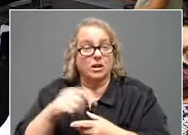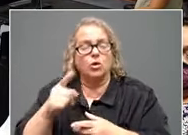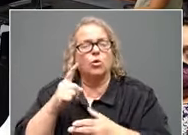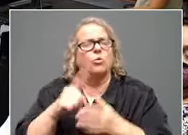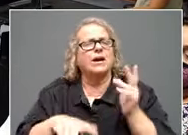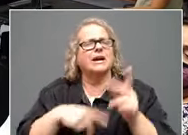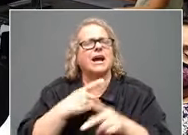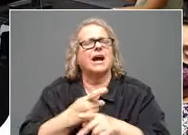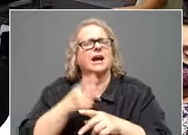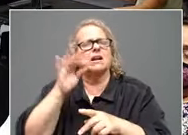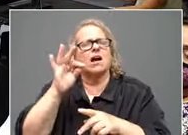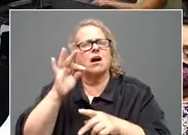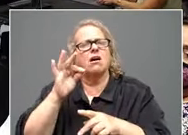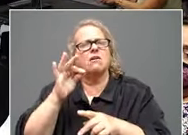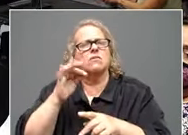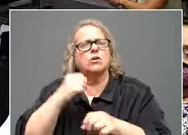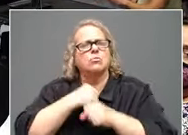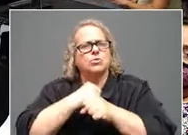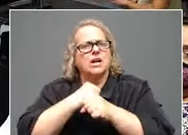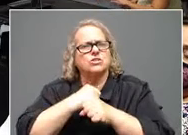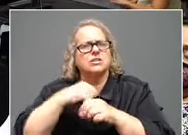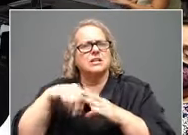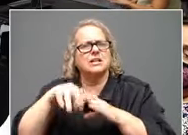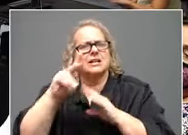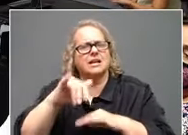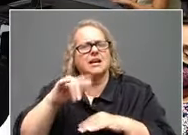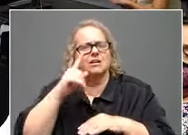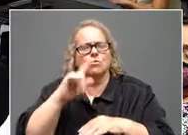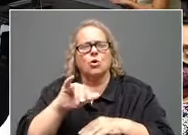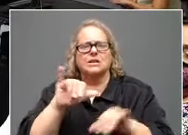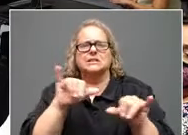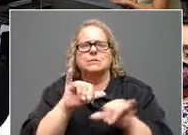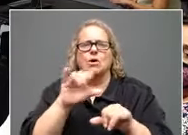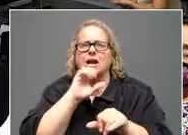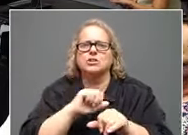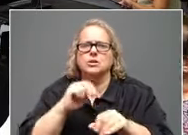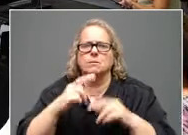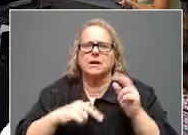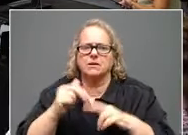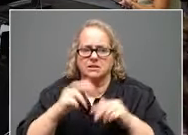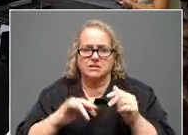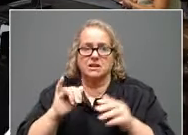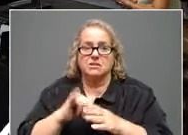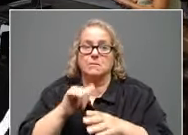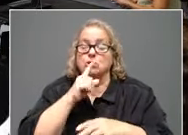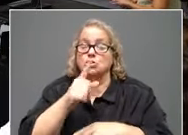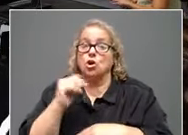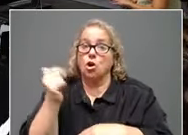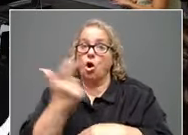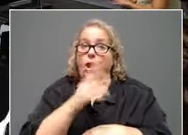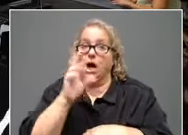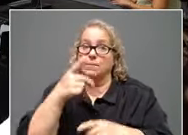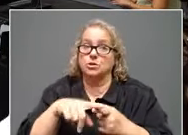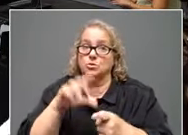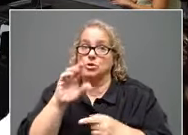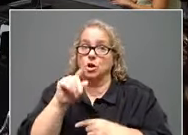see similar age buildings and make sure that they're up to code where we don't have to see that tragedy happening here? Yeah, what happened